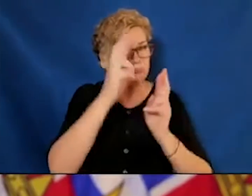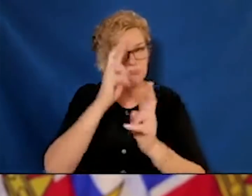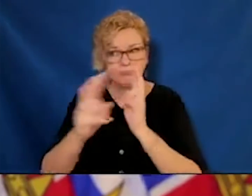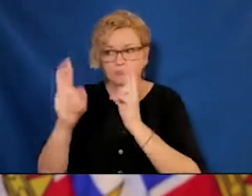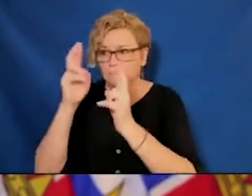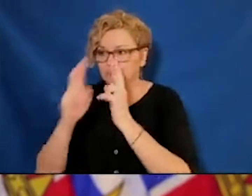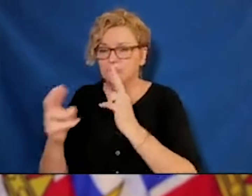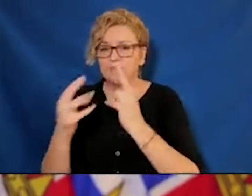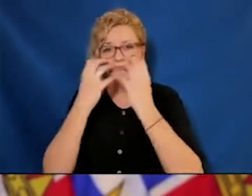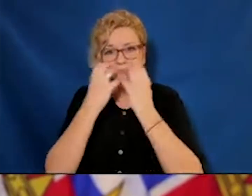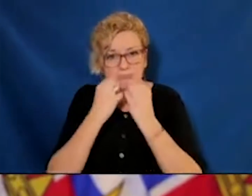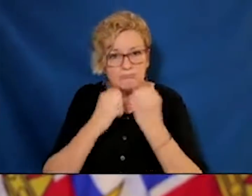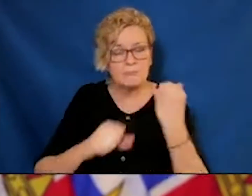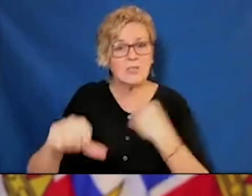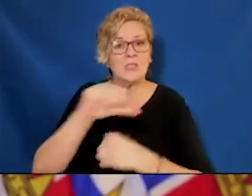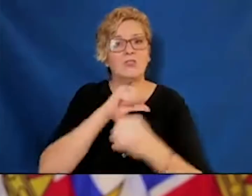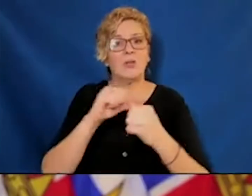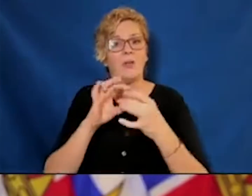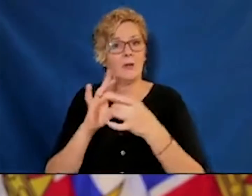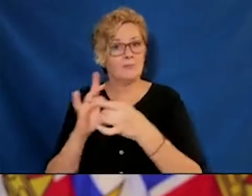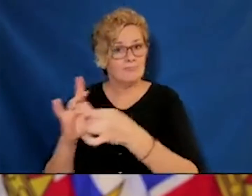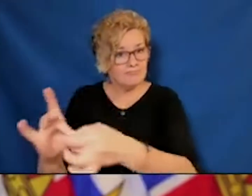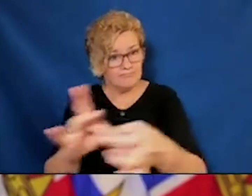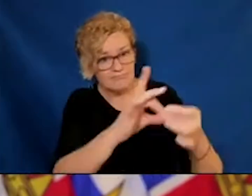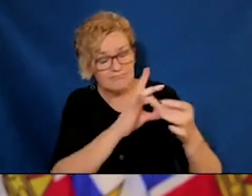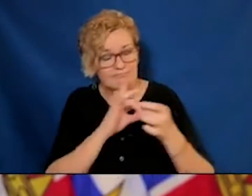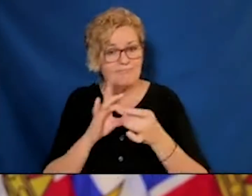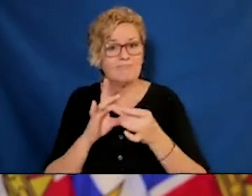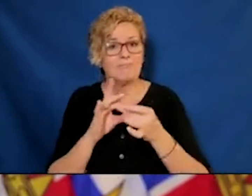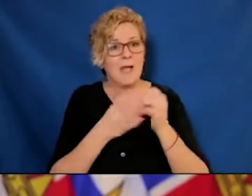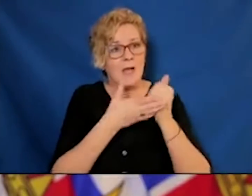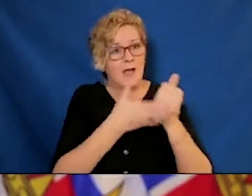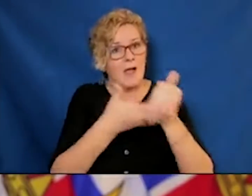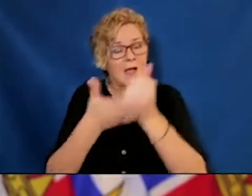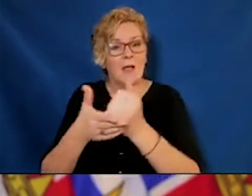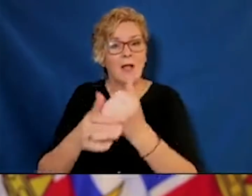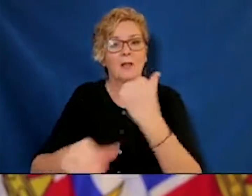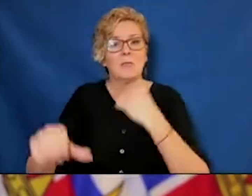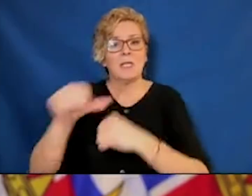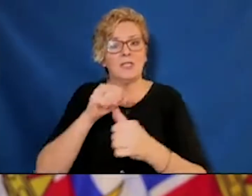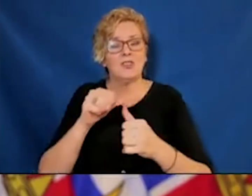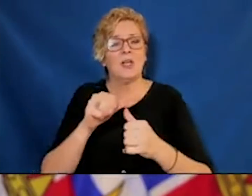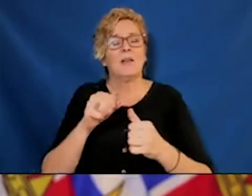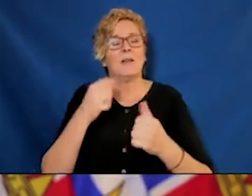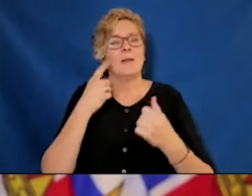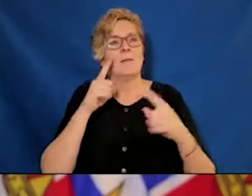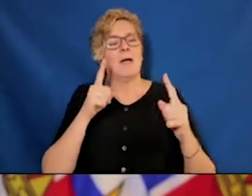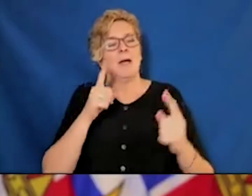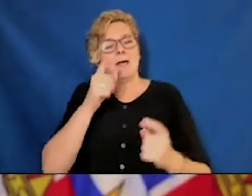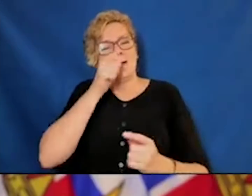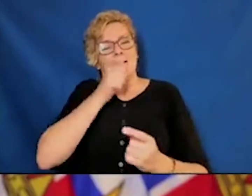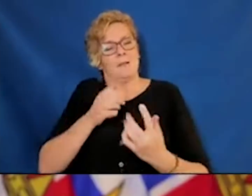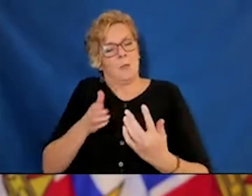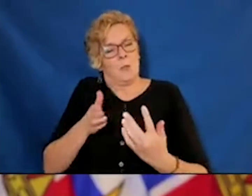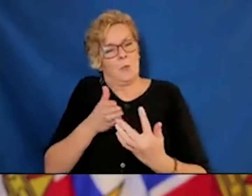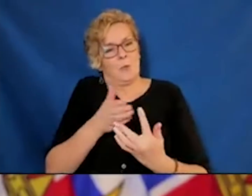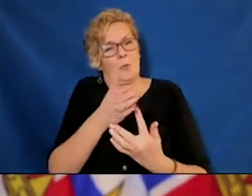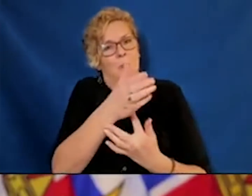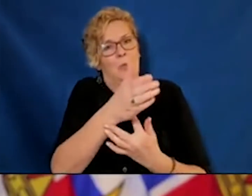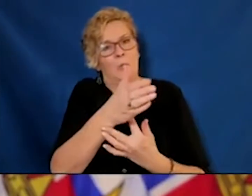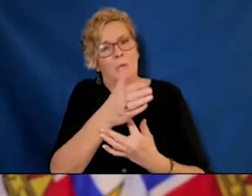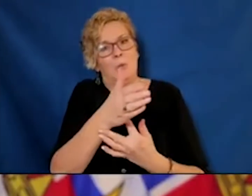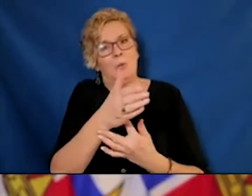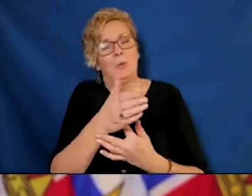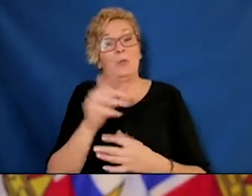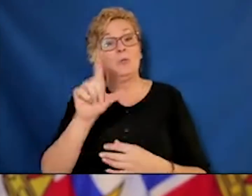we have taken as our mantras to get through this last year. We need to remember that